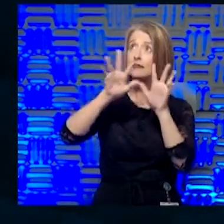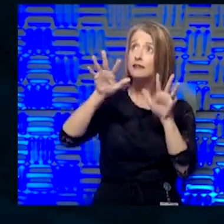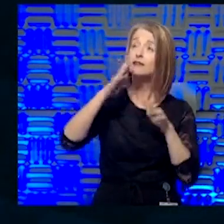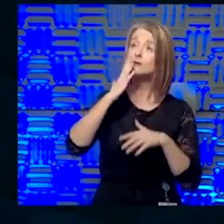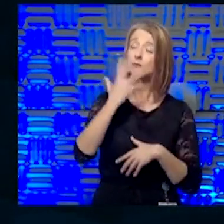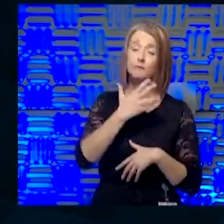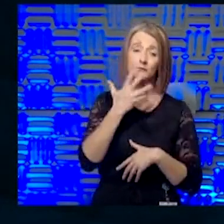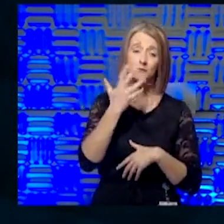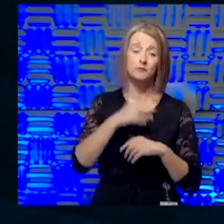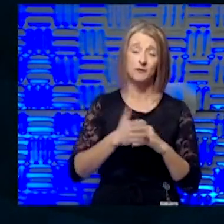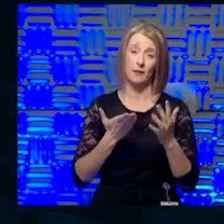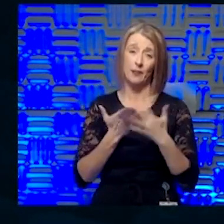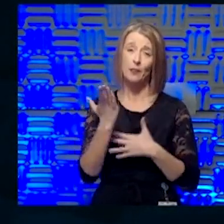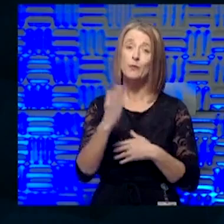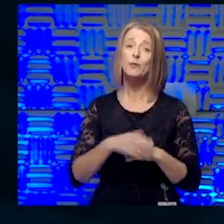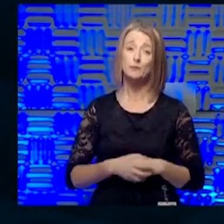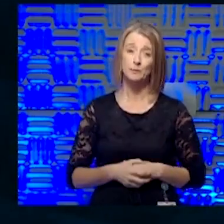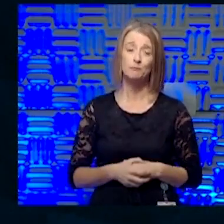through.